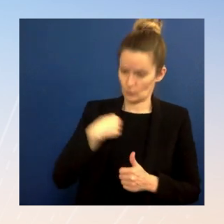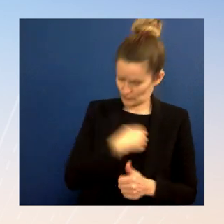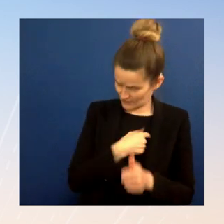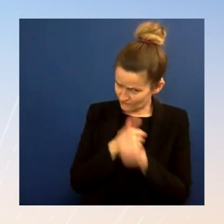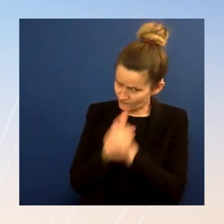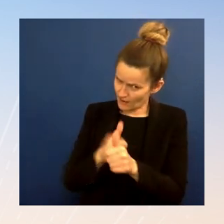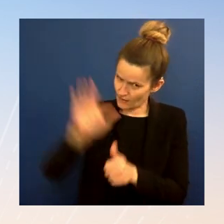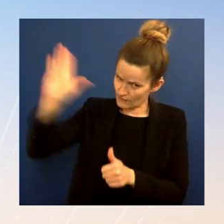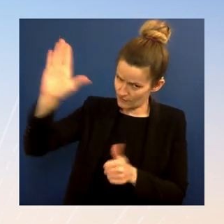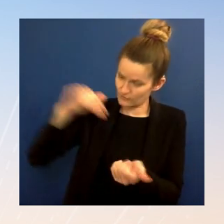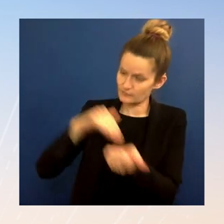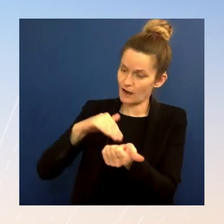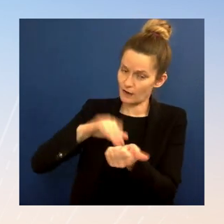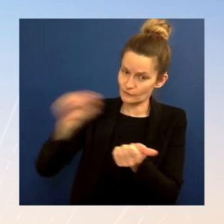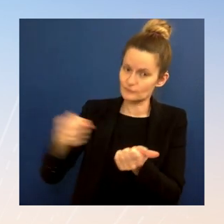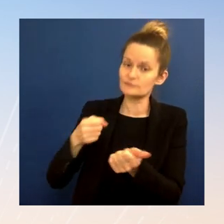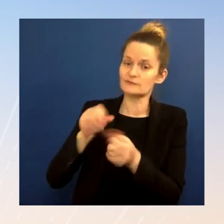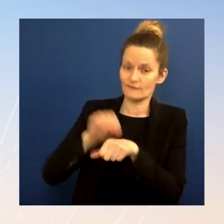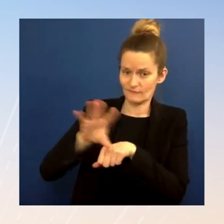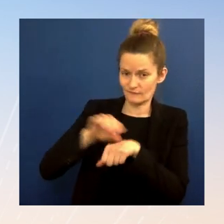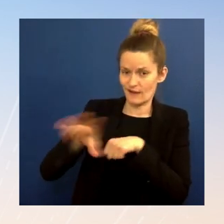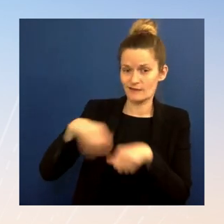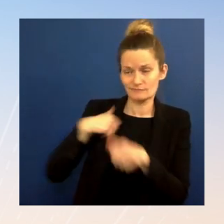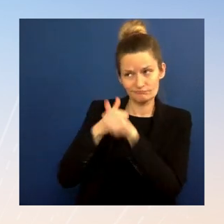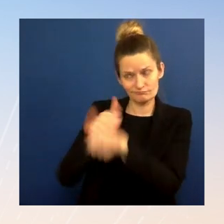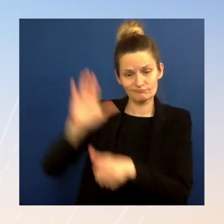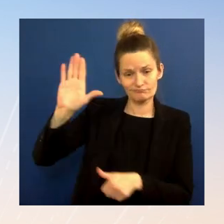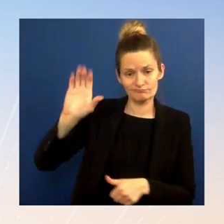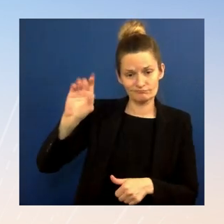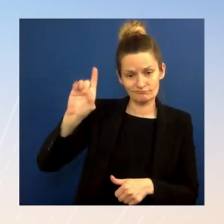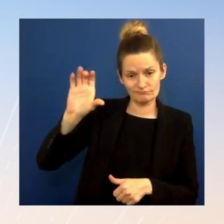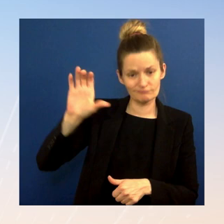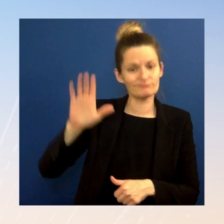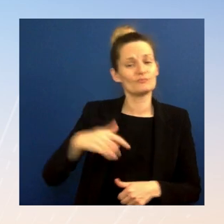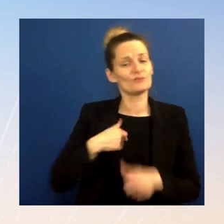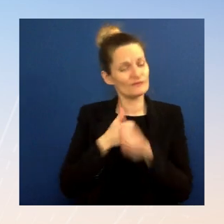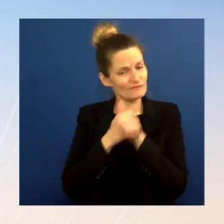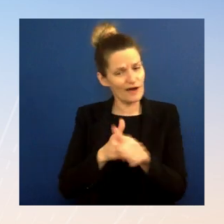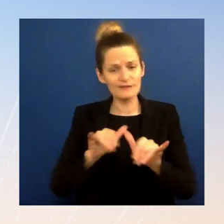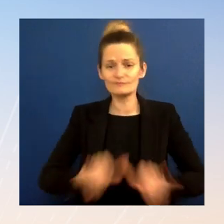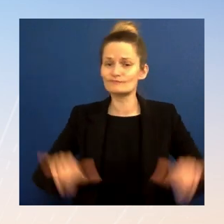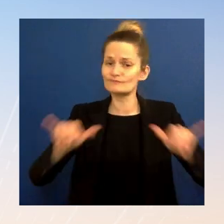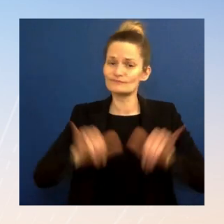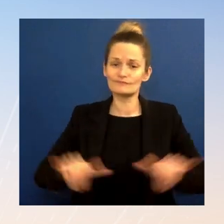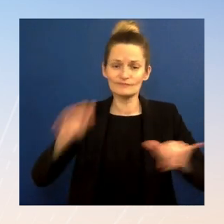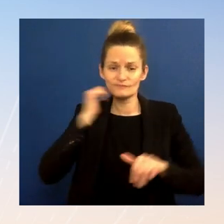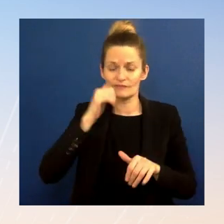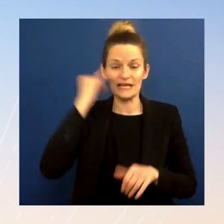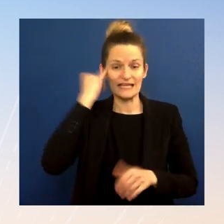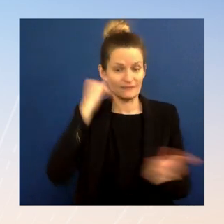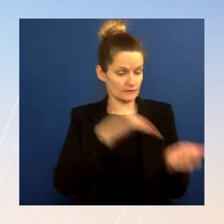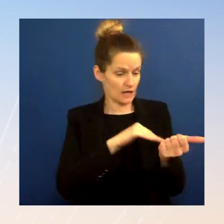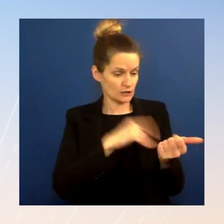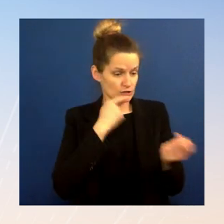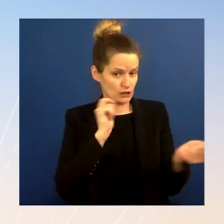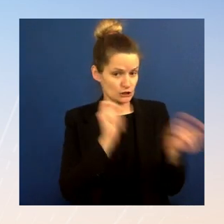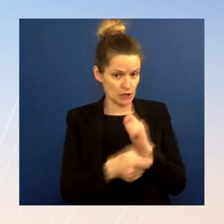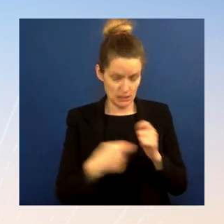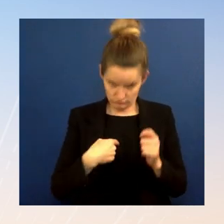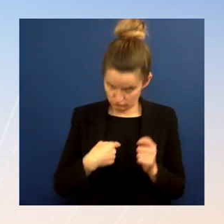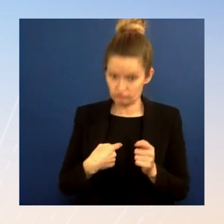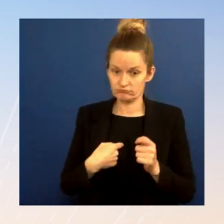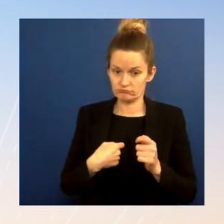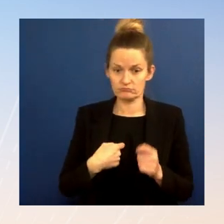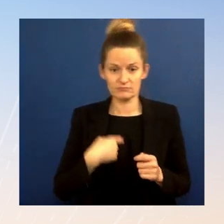the same cadence. And if that changes, then we will change how often he's tested. And is the cadence once a week or? Yeah. Okay. Go ahead. Thanks,